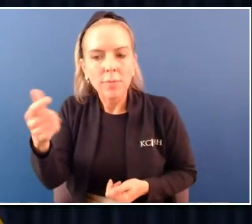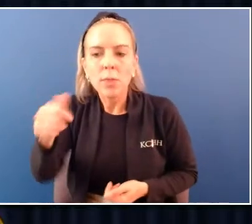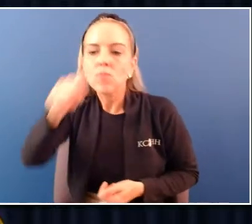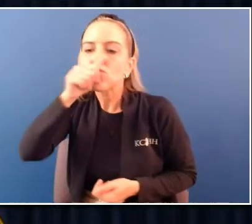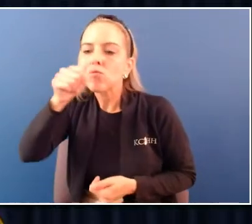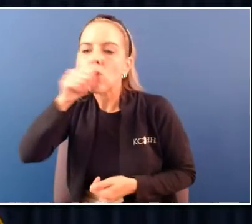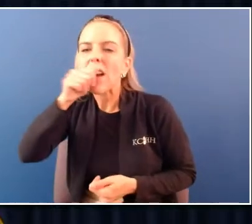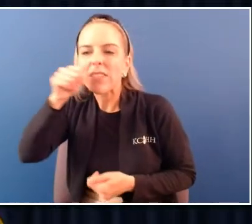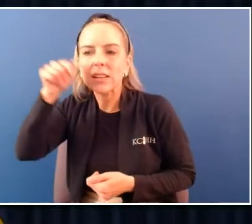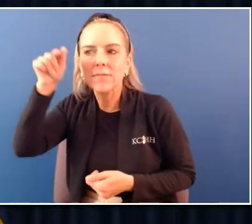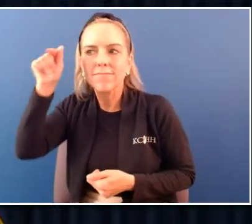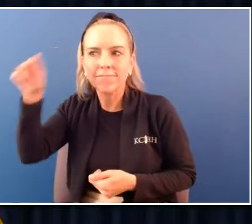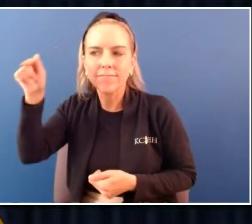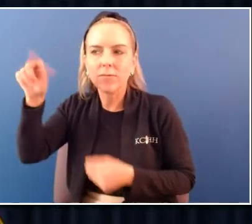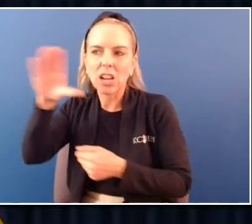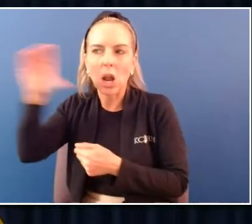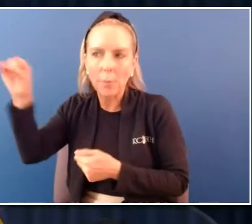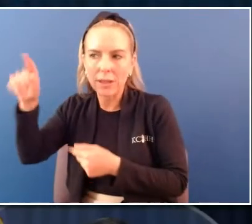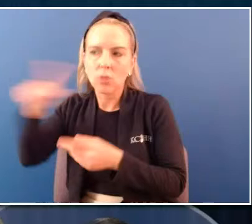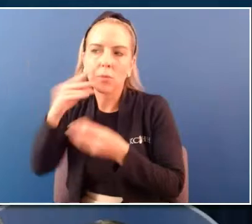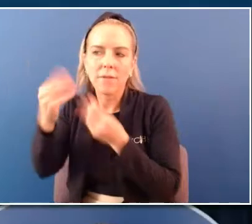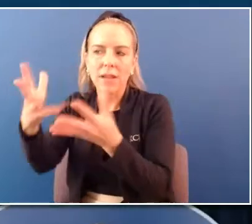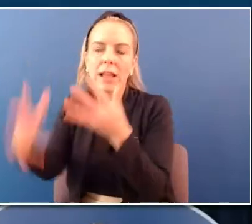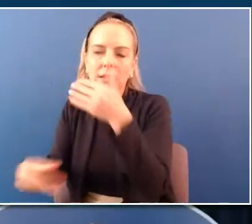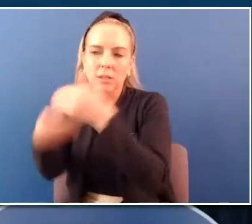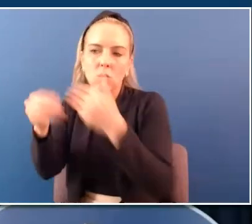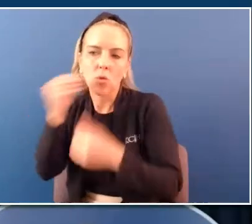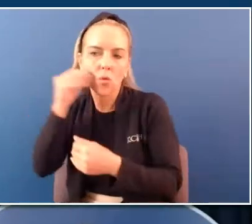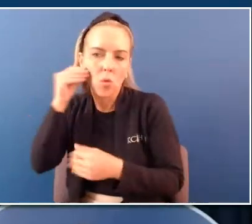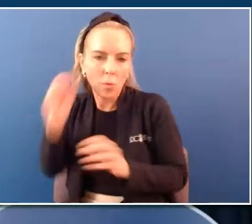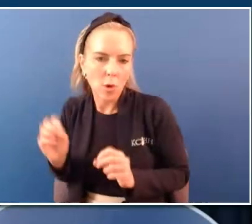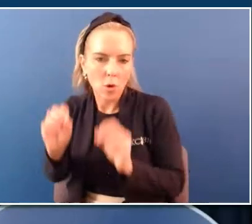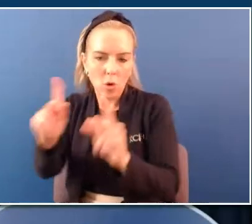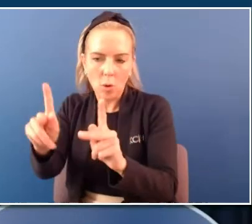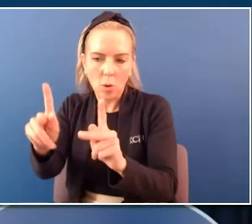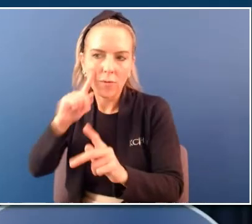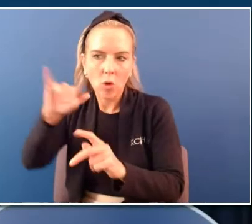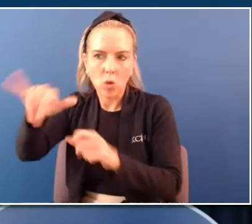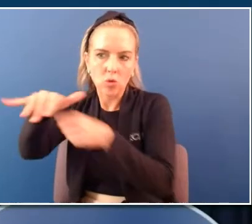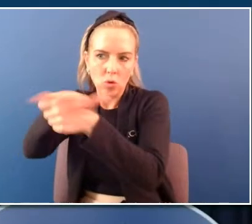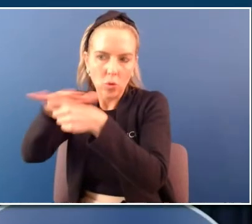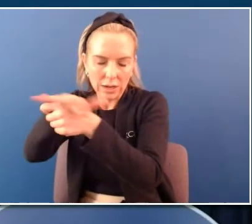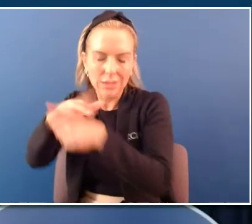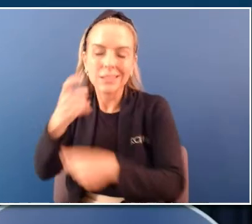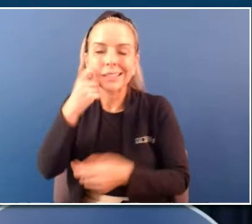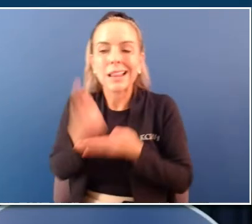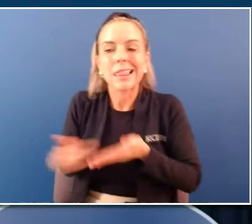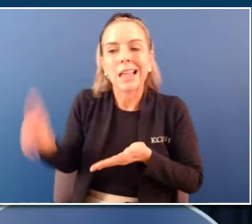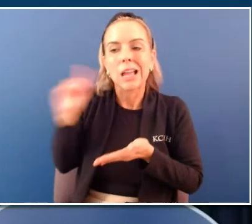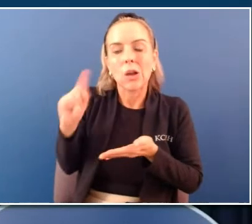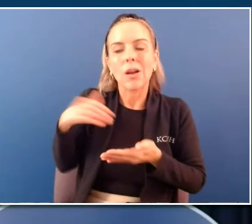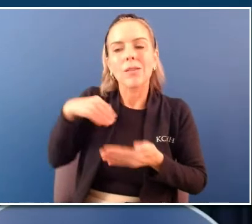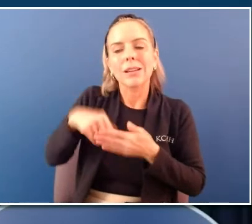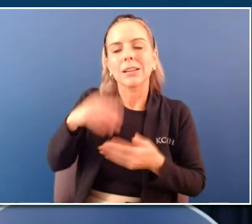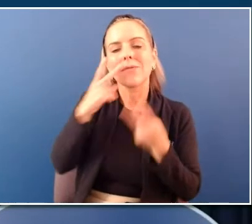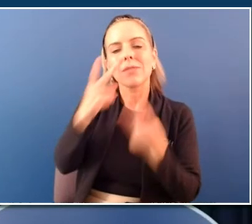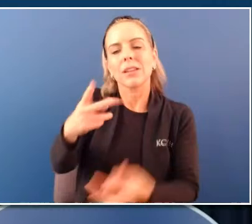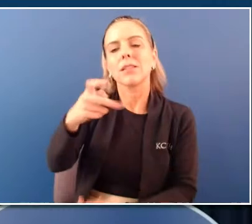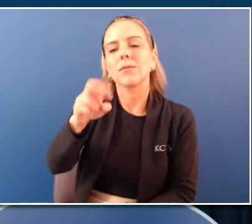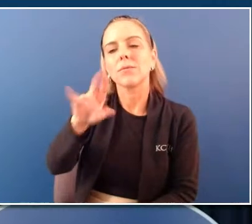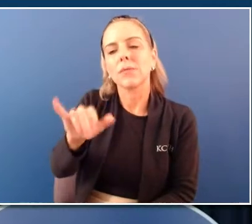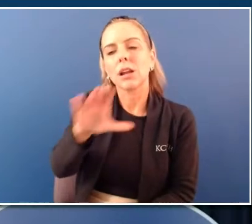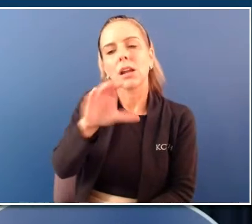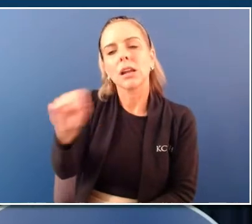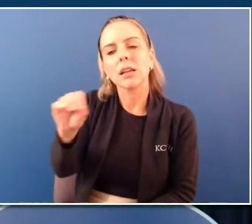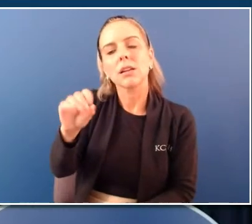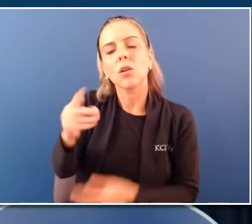that will be building additional homes and opportunities on these sites. Just last week, I was in Perry County to present keys to a